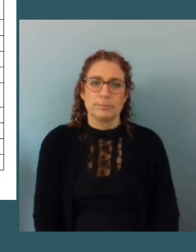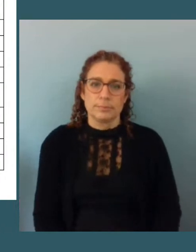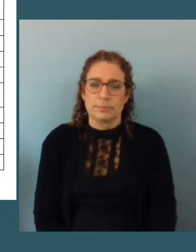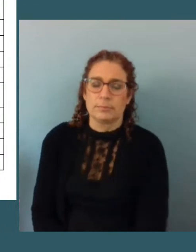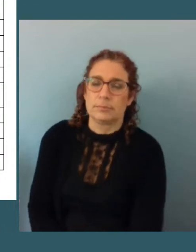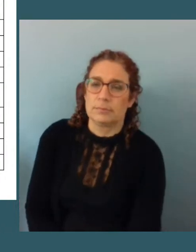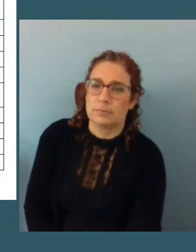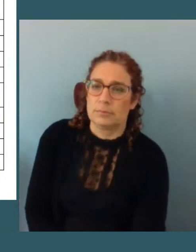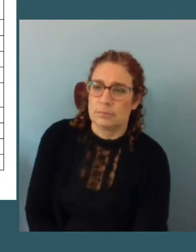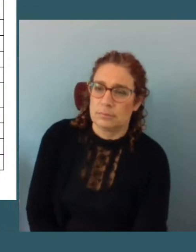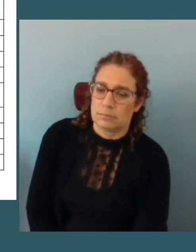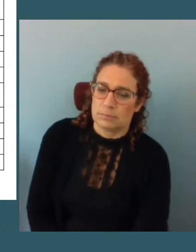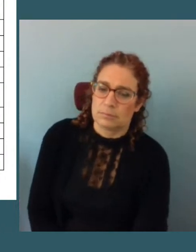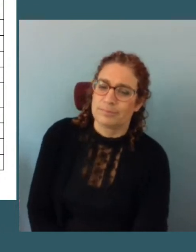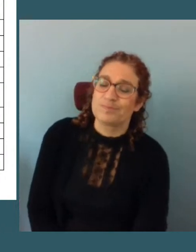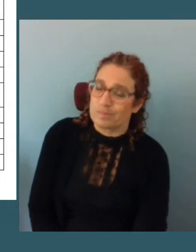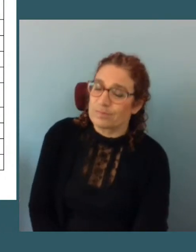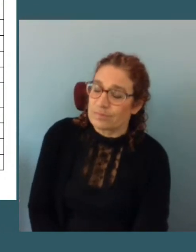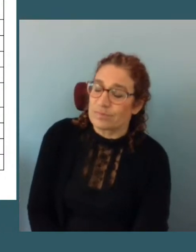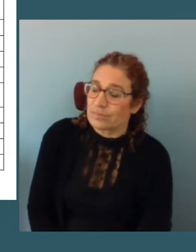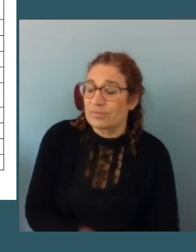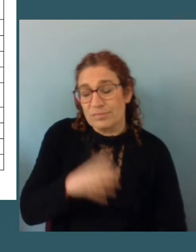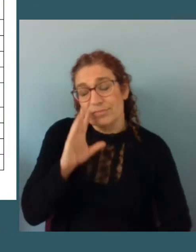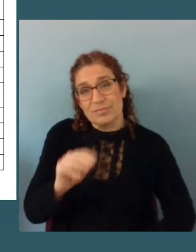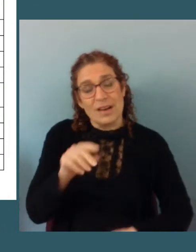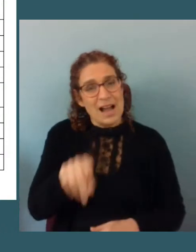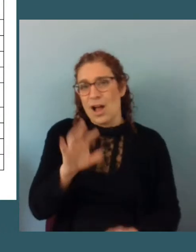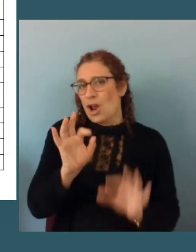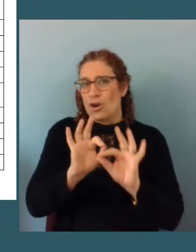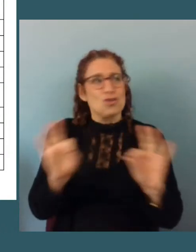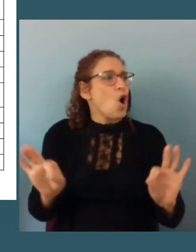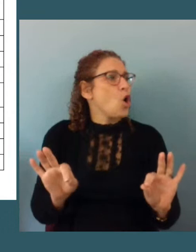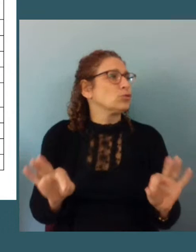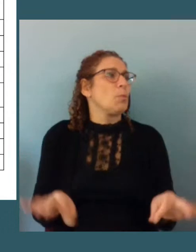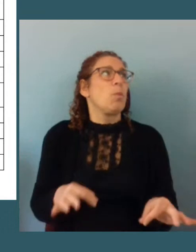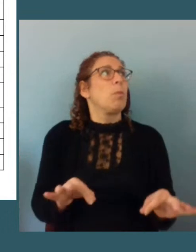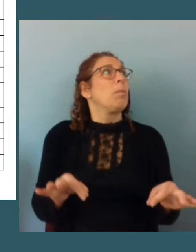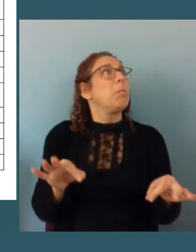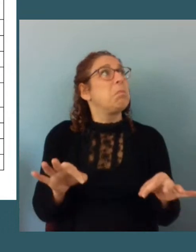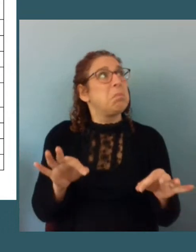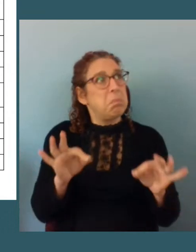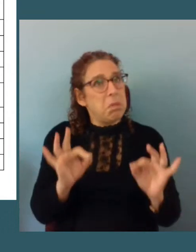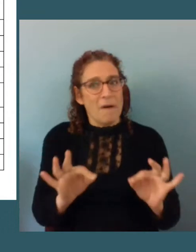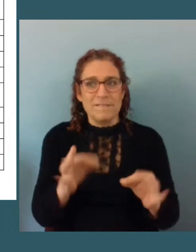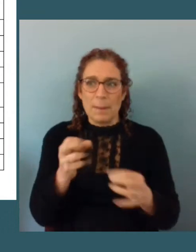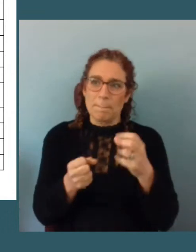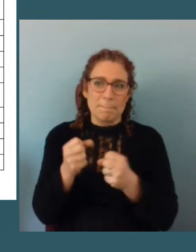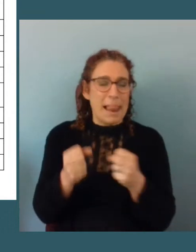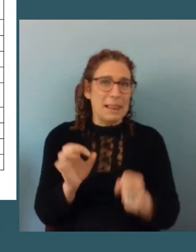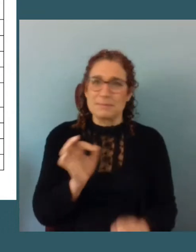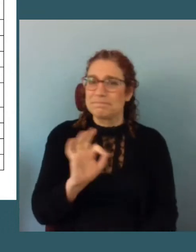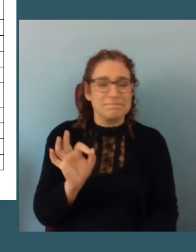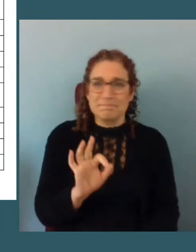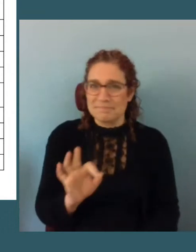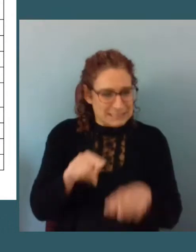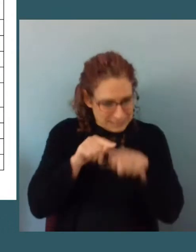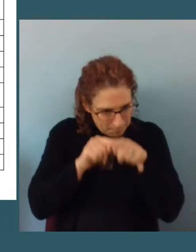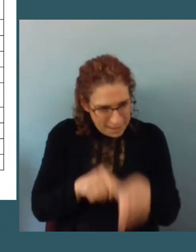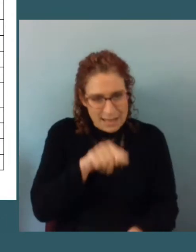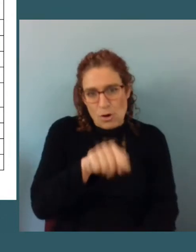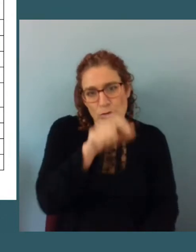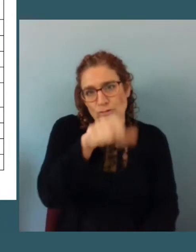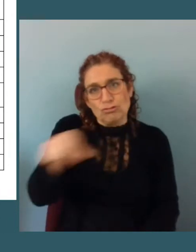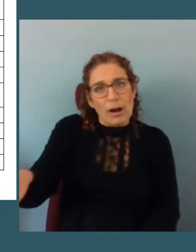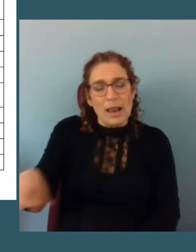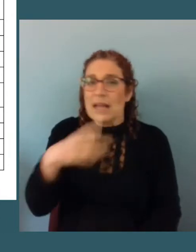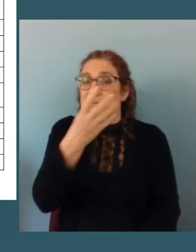to be aware that there is no one perfect milk out there. As I've mentioned, it's on an individual basis, and some children we may not even wean